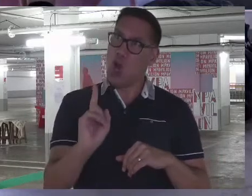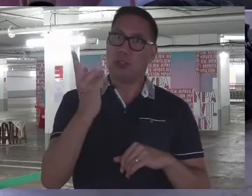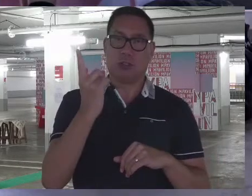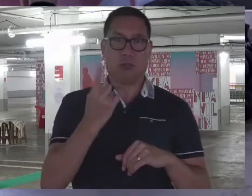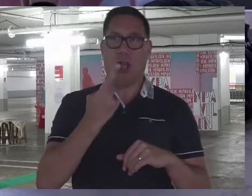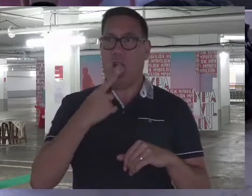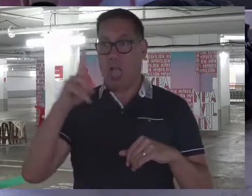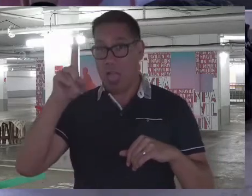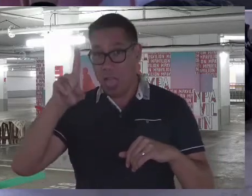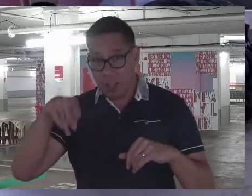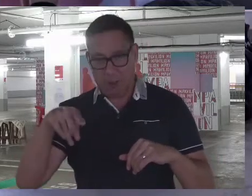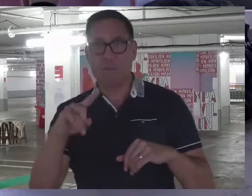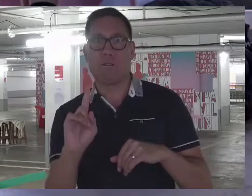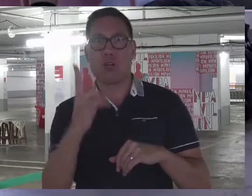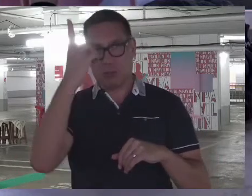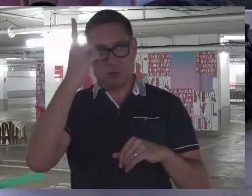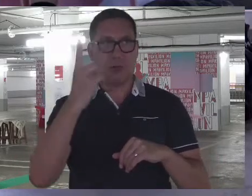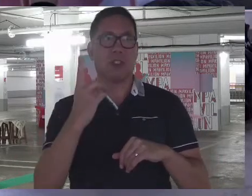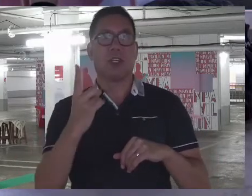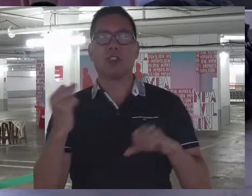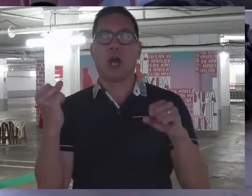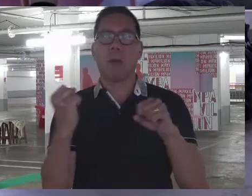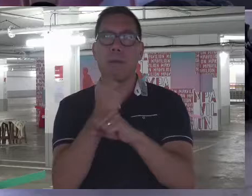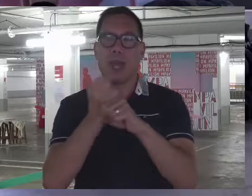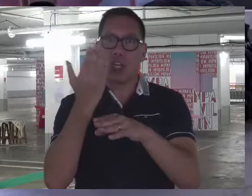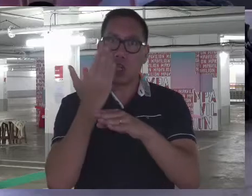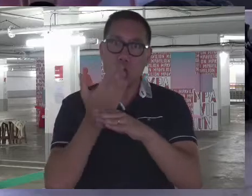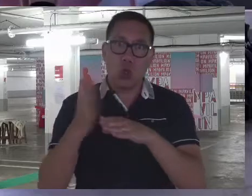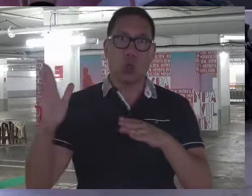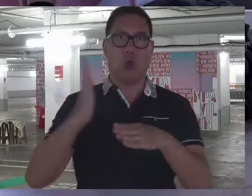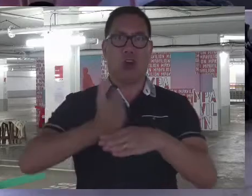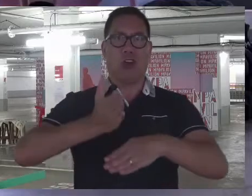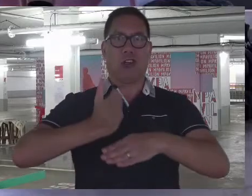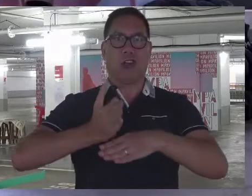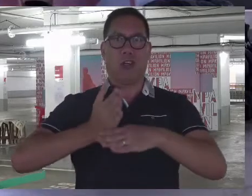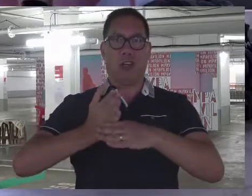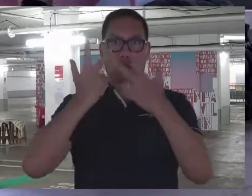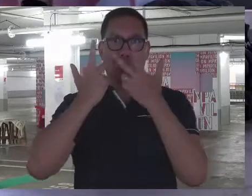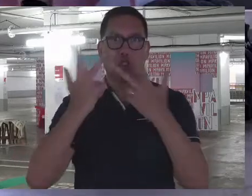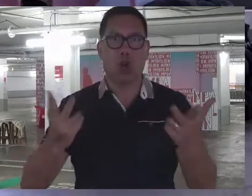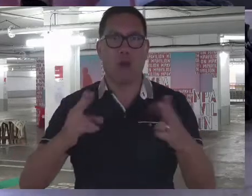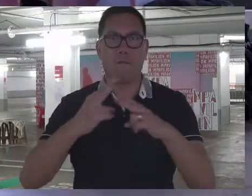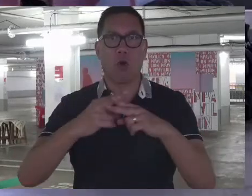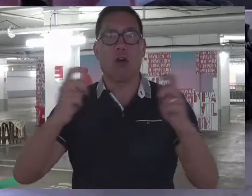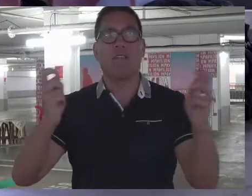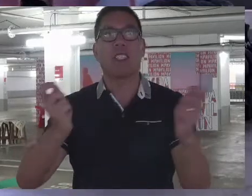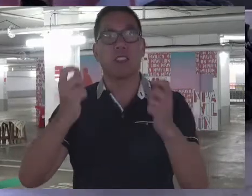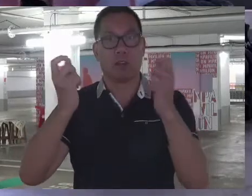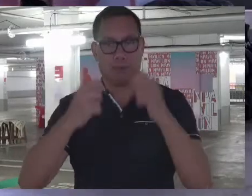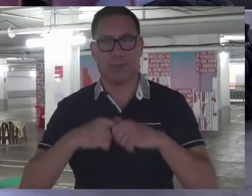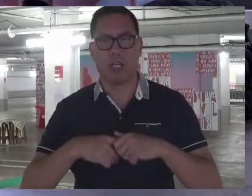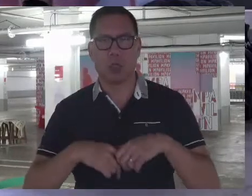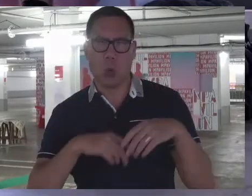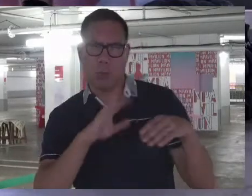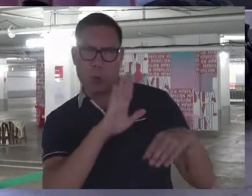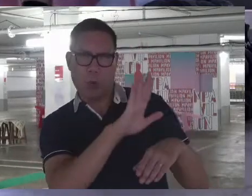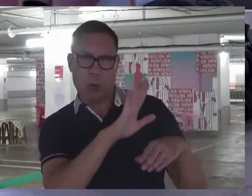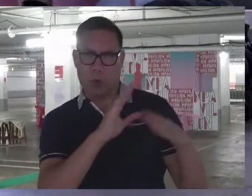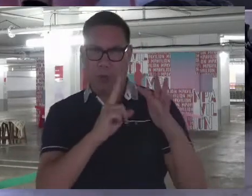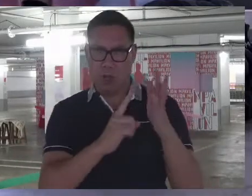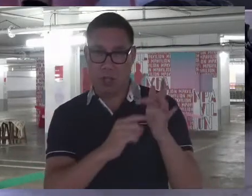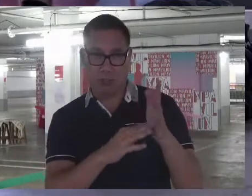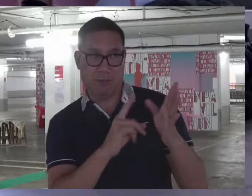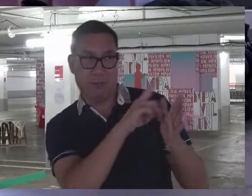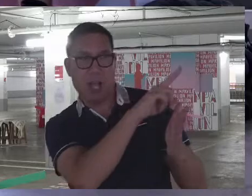has resulted in a new body of work being presented for the festival. Just before we move on to Eliza, these are images